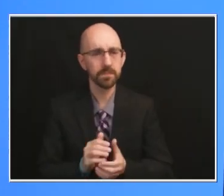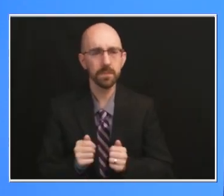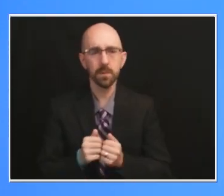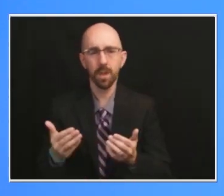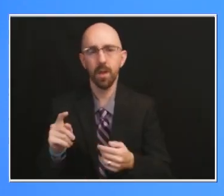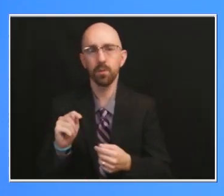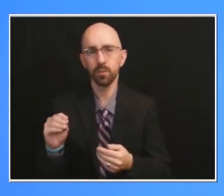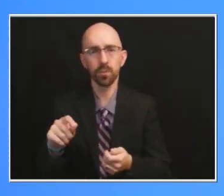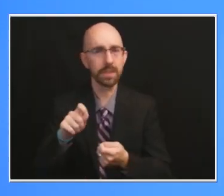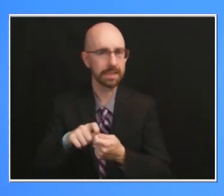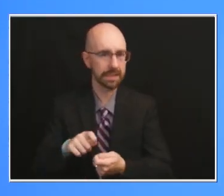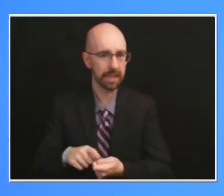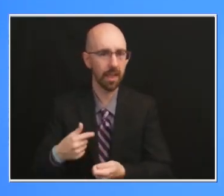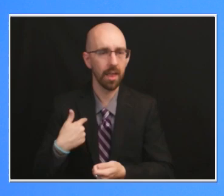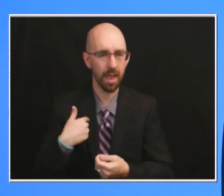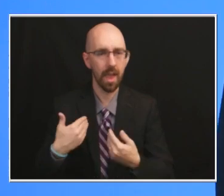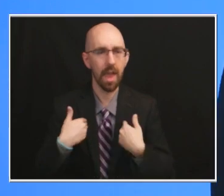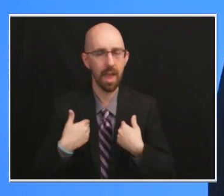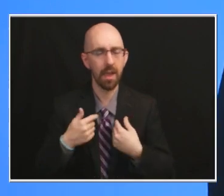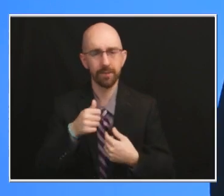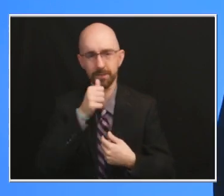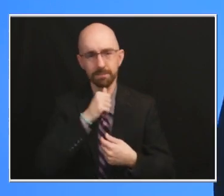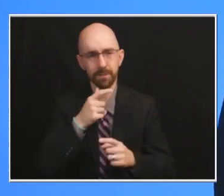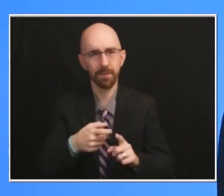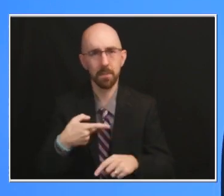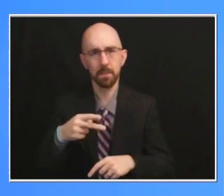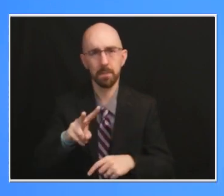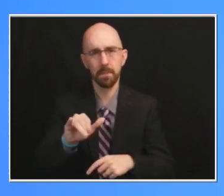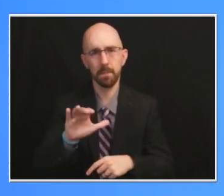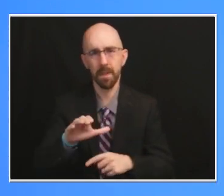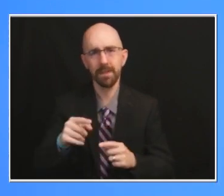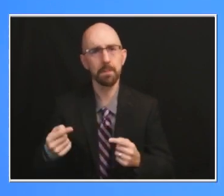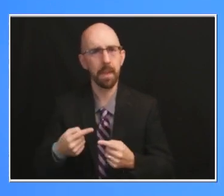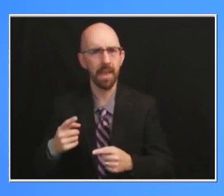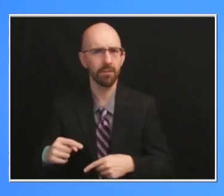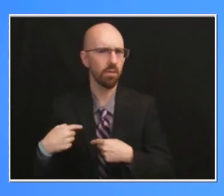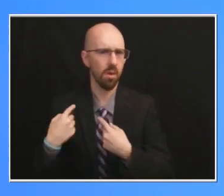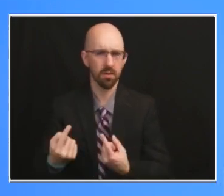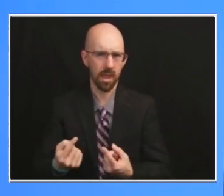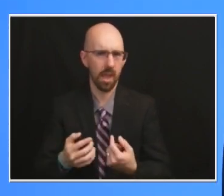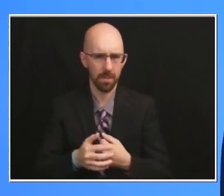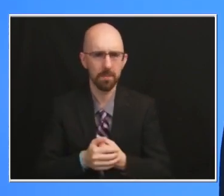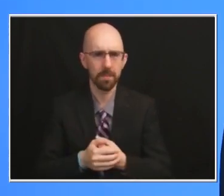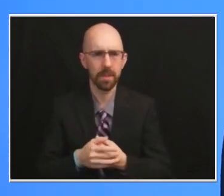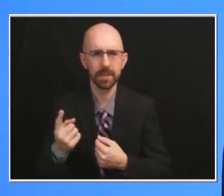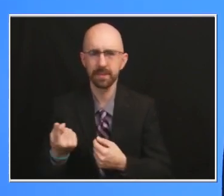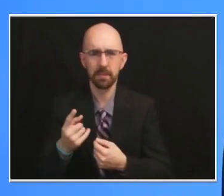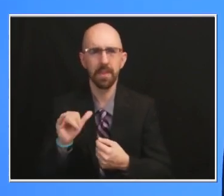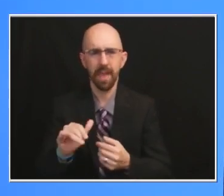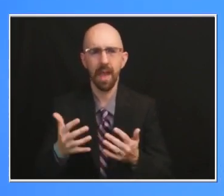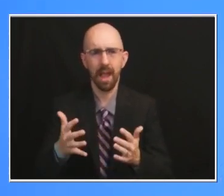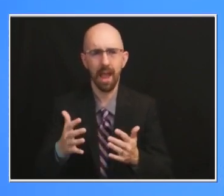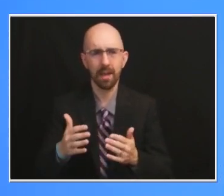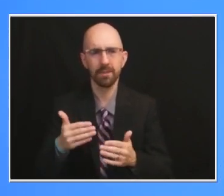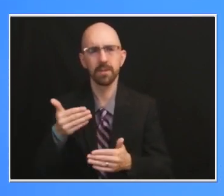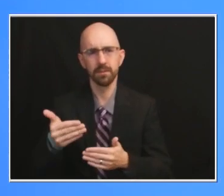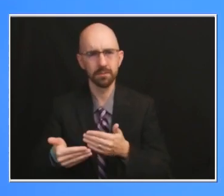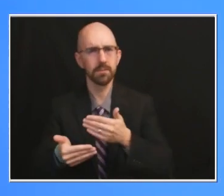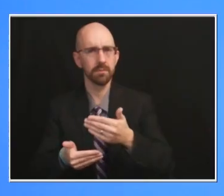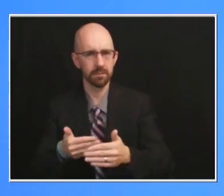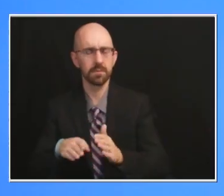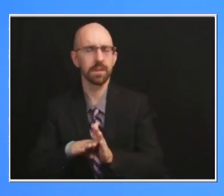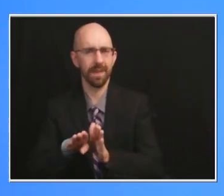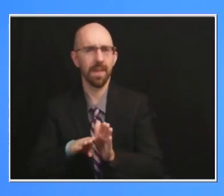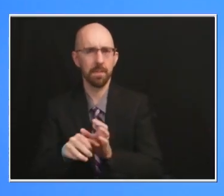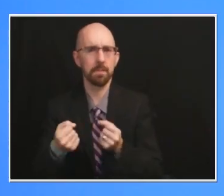detailed, I have suffered from pelvic pain for a very long time. It's something that kind of gradually developed over many years,